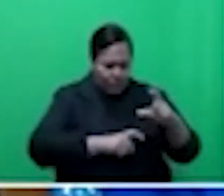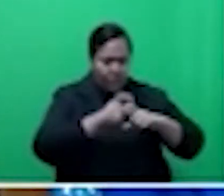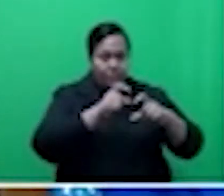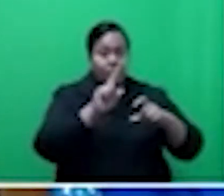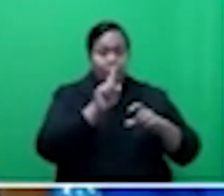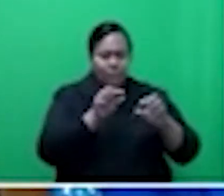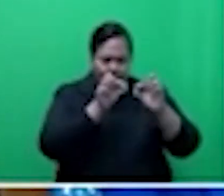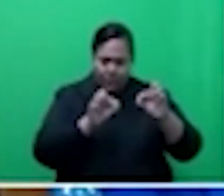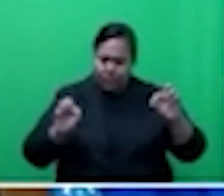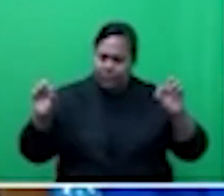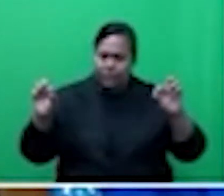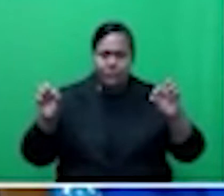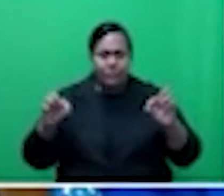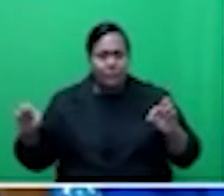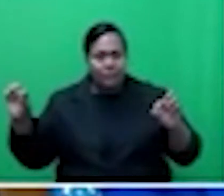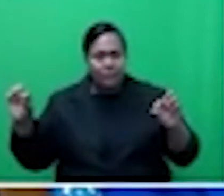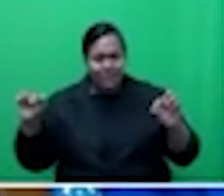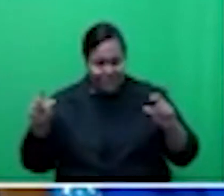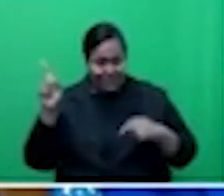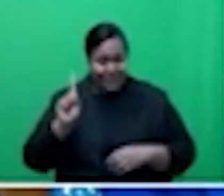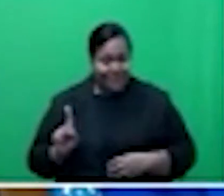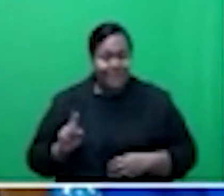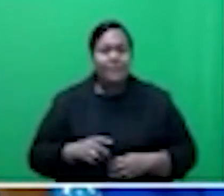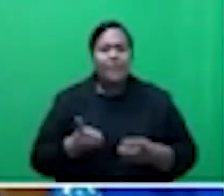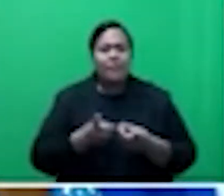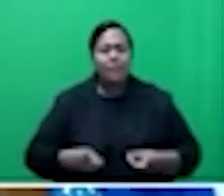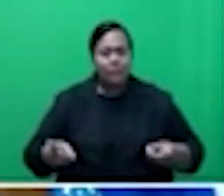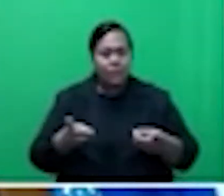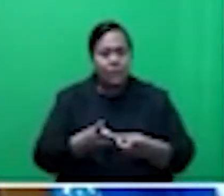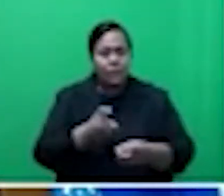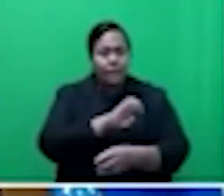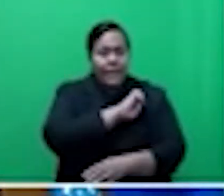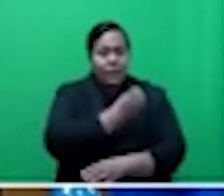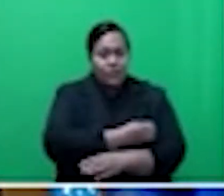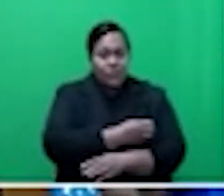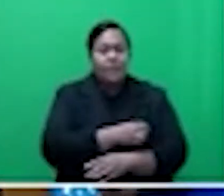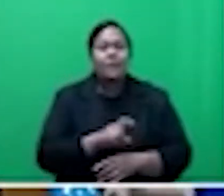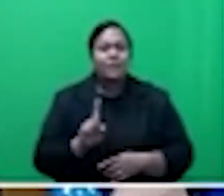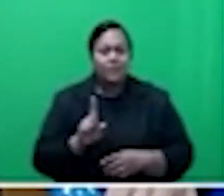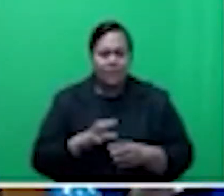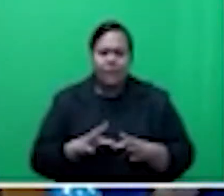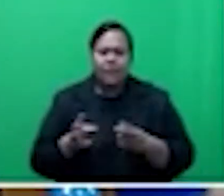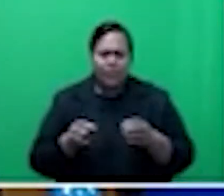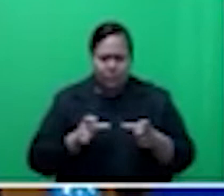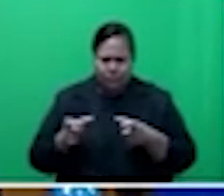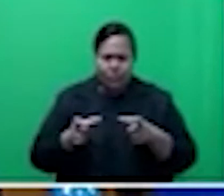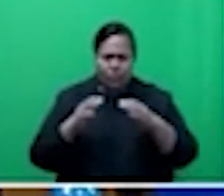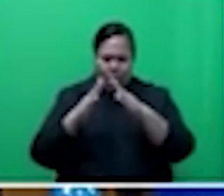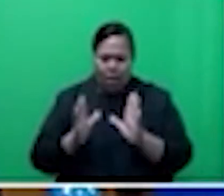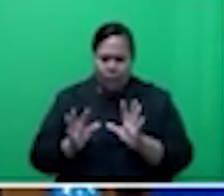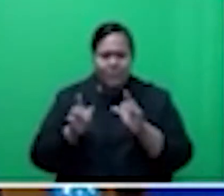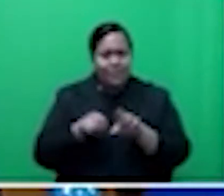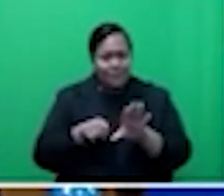lines, and the Department of Energy, which has been managing the house wiring. As has been expressed